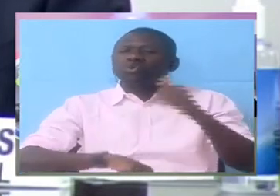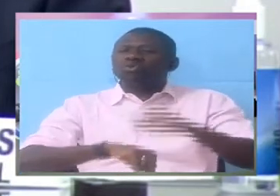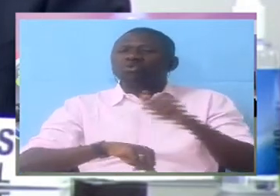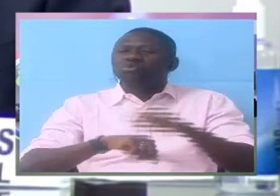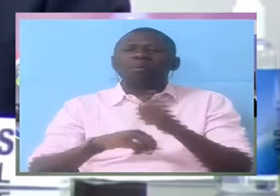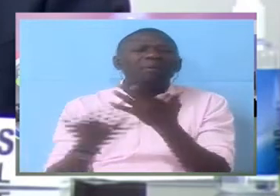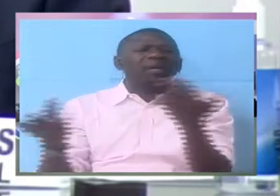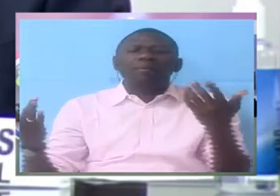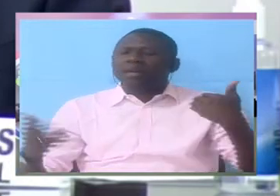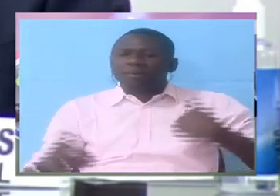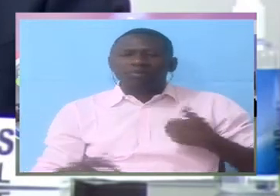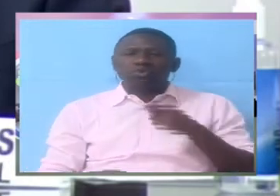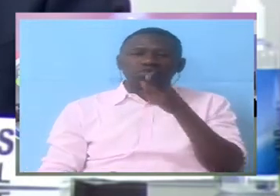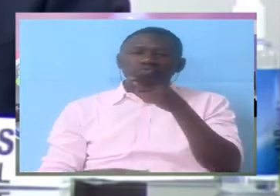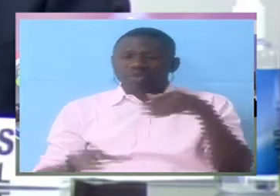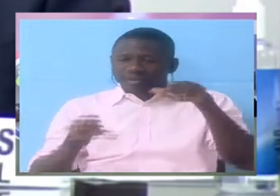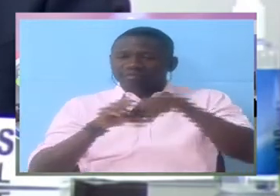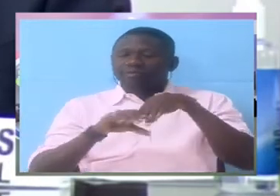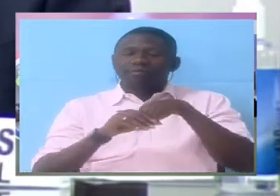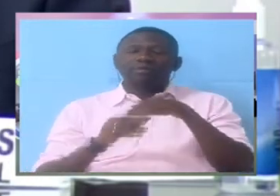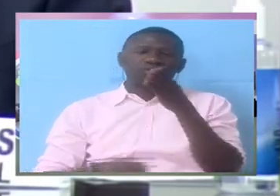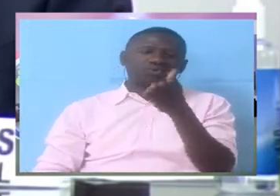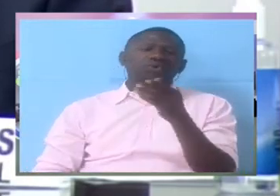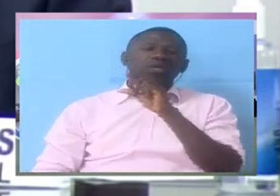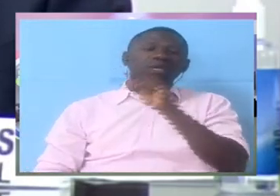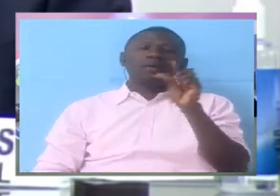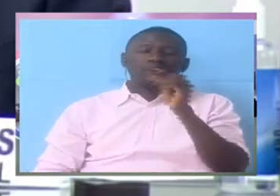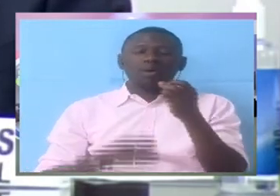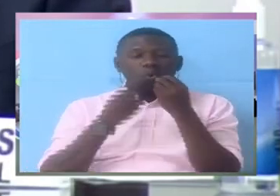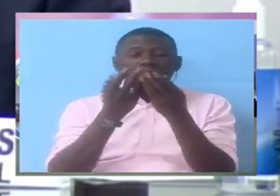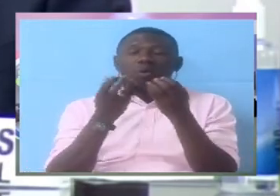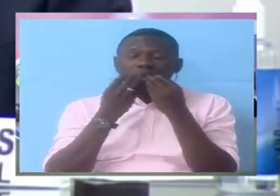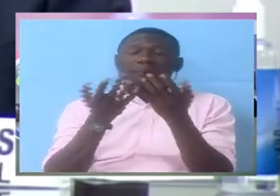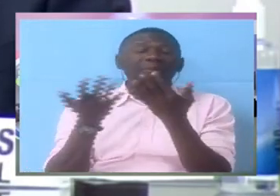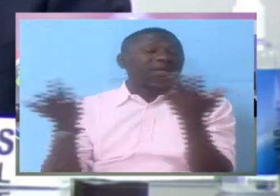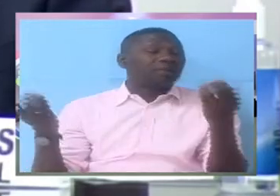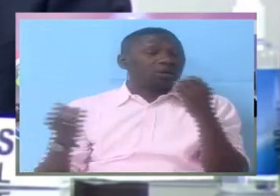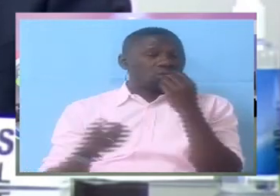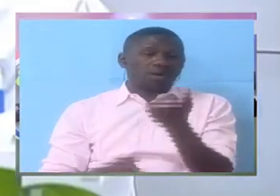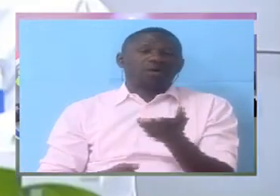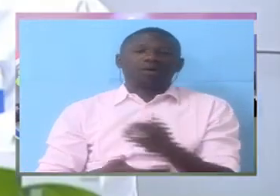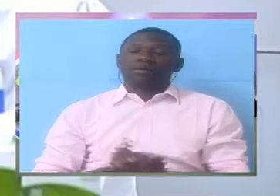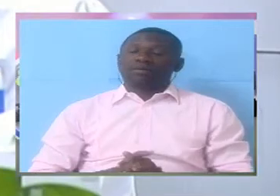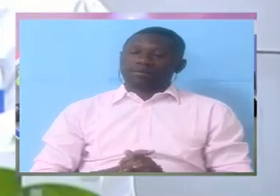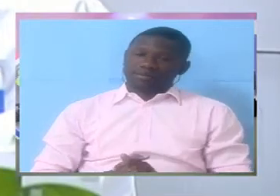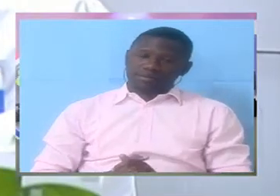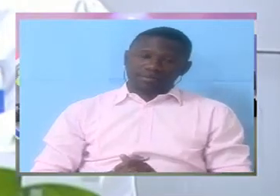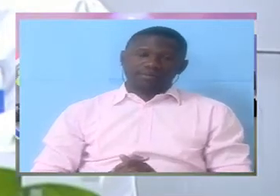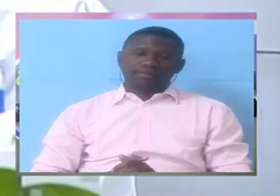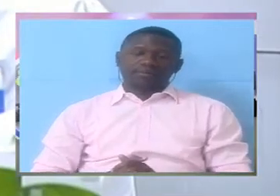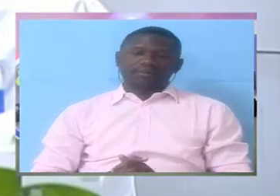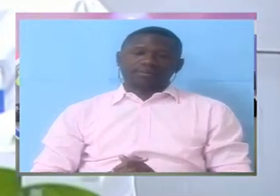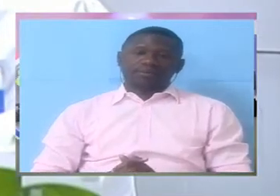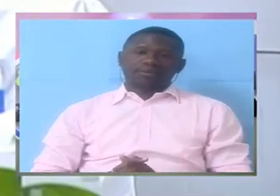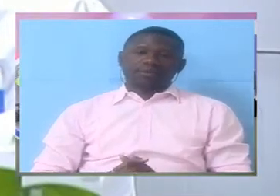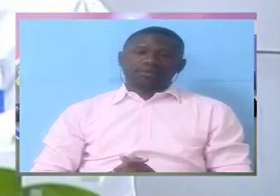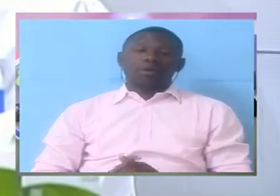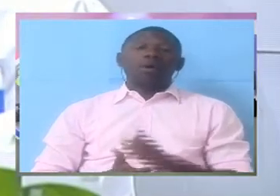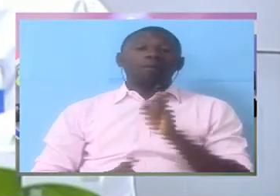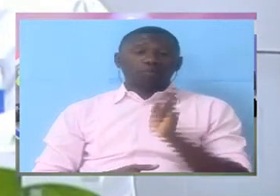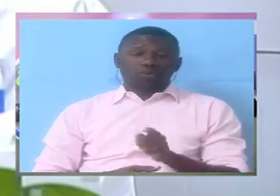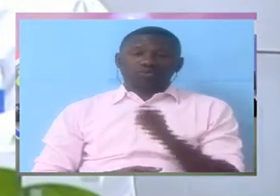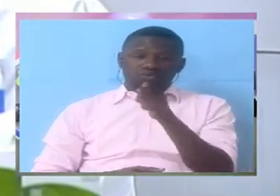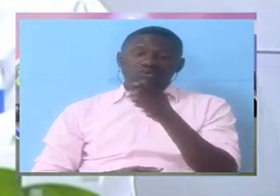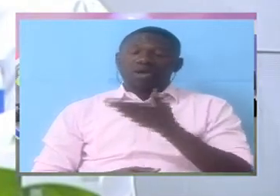bulata modol la mialonko tajire yalla te kan tumalamena do ko bekerin jero. You have a right not